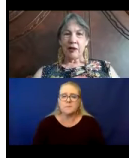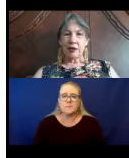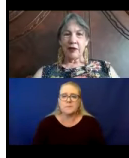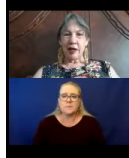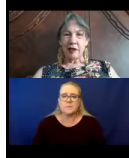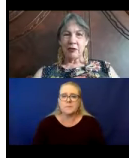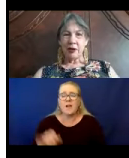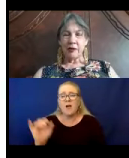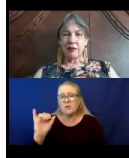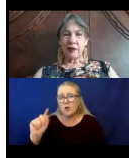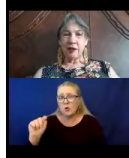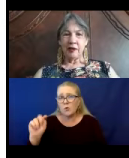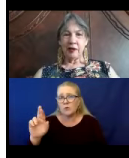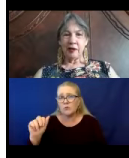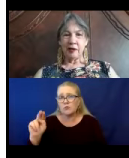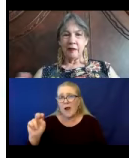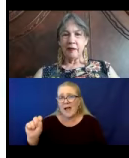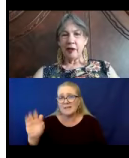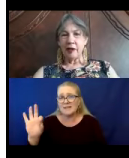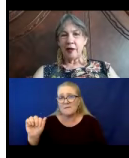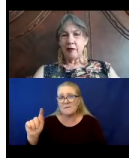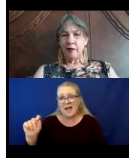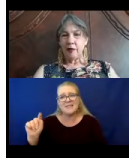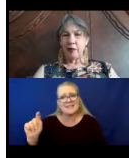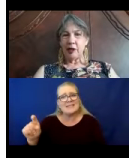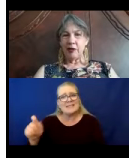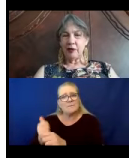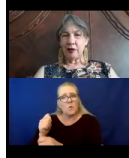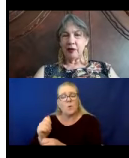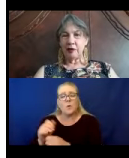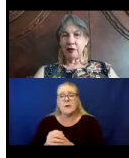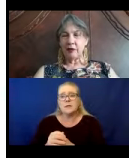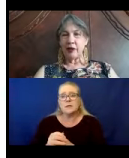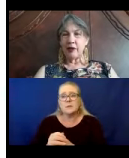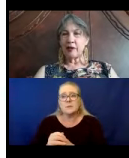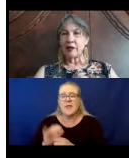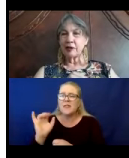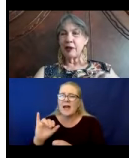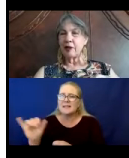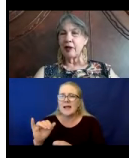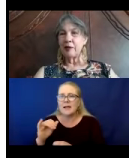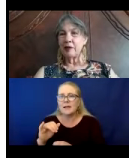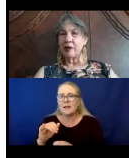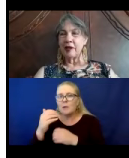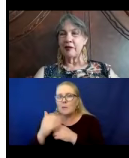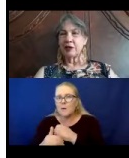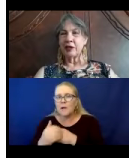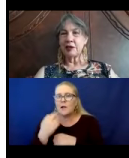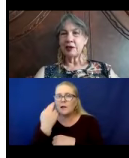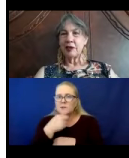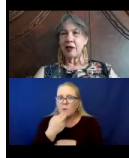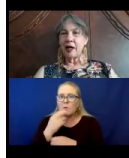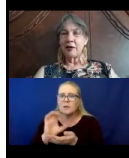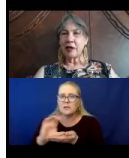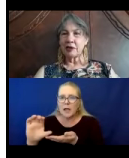And trans fats you want to avoid. They're in a lot of baked goods. The way you can tell is read the label, and if it